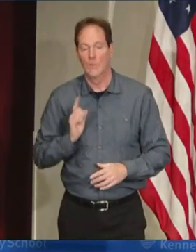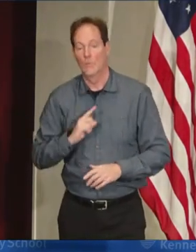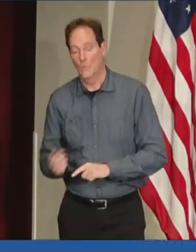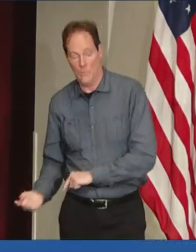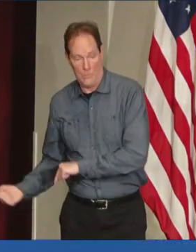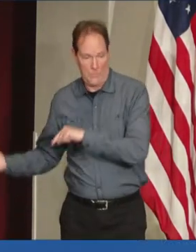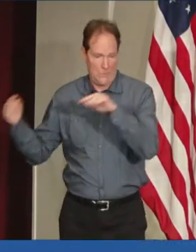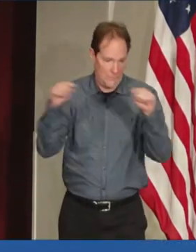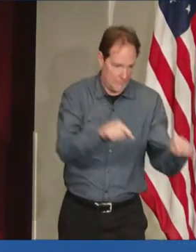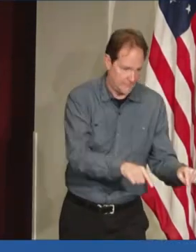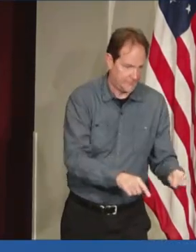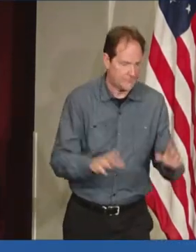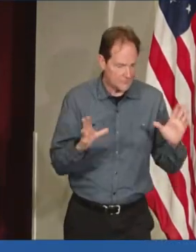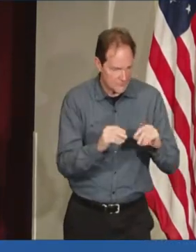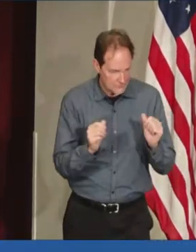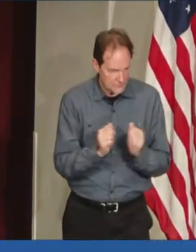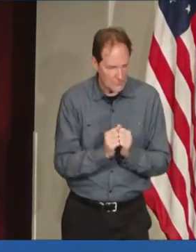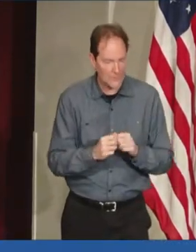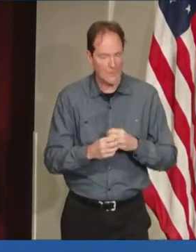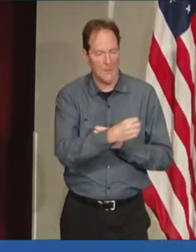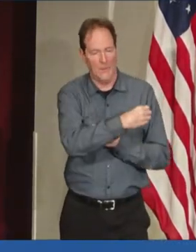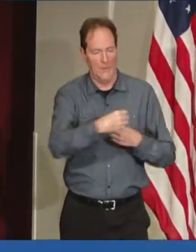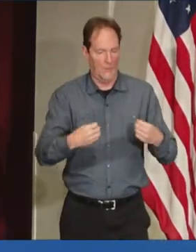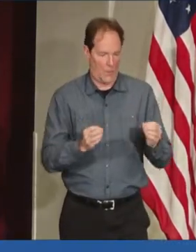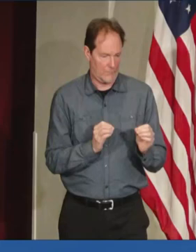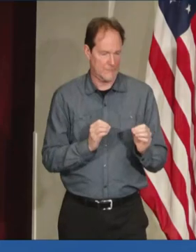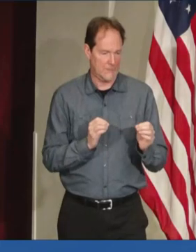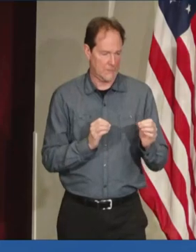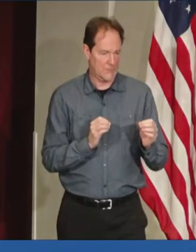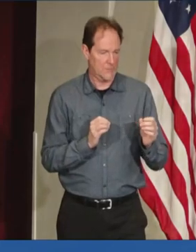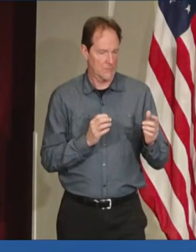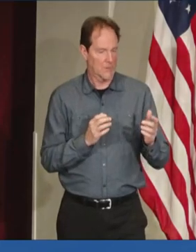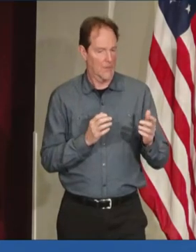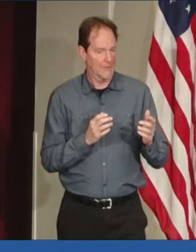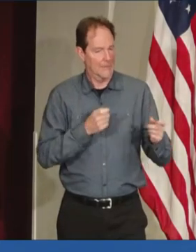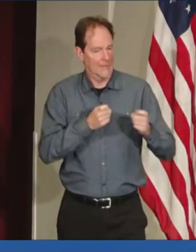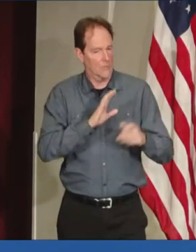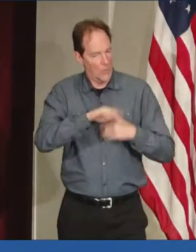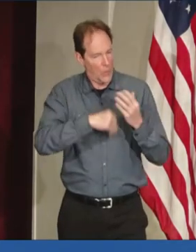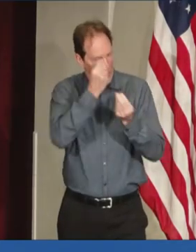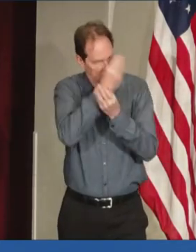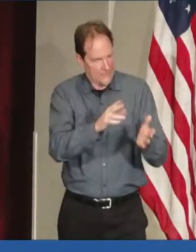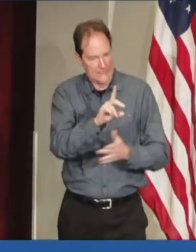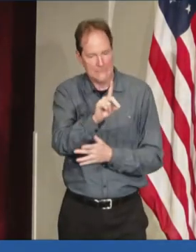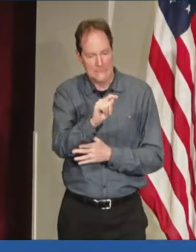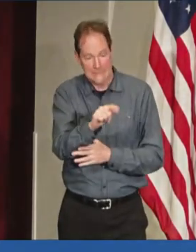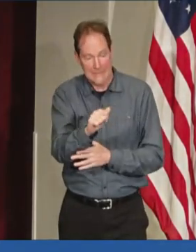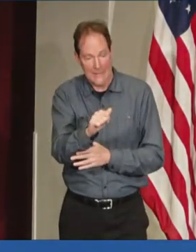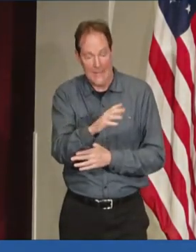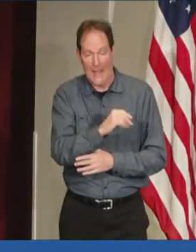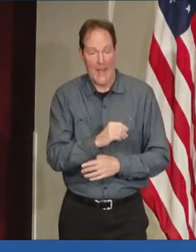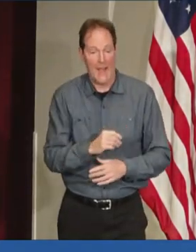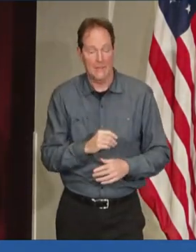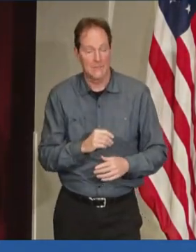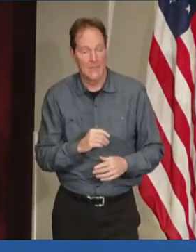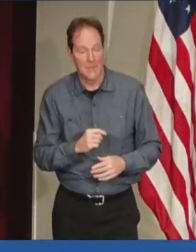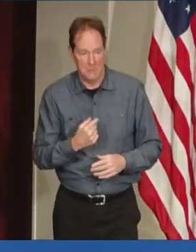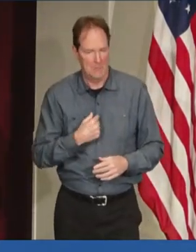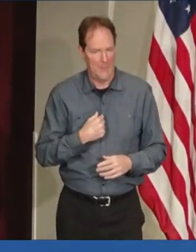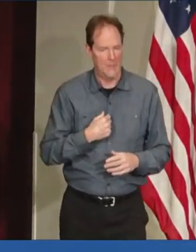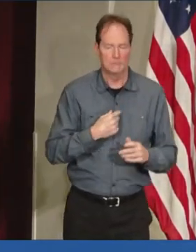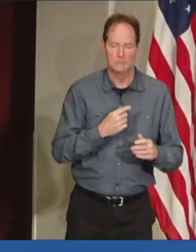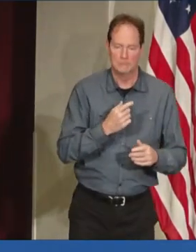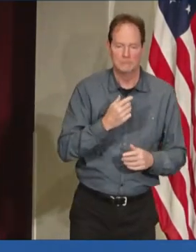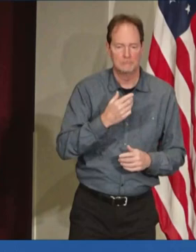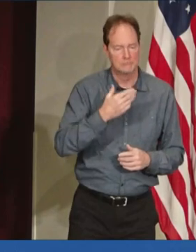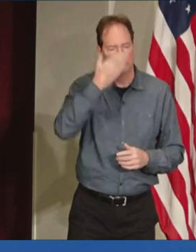had a meeting with the office that dealt with all the data. And with a straight face, I asked if they could